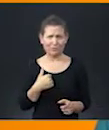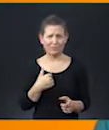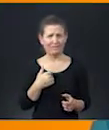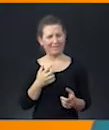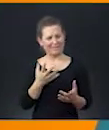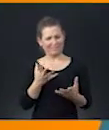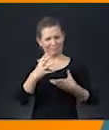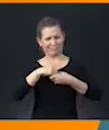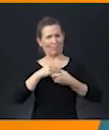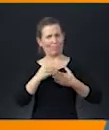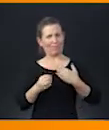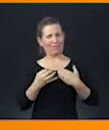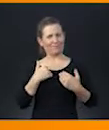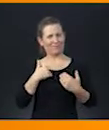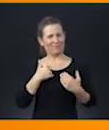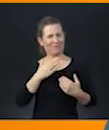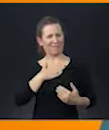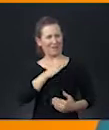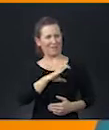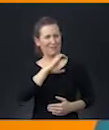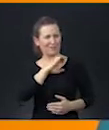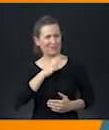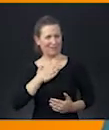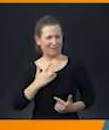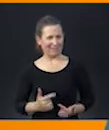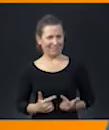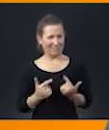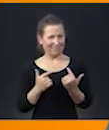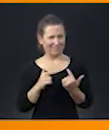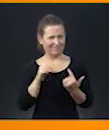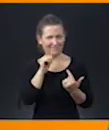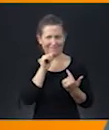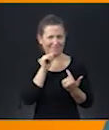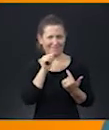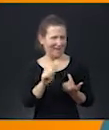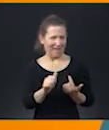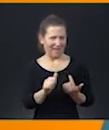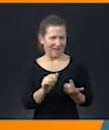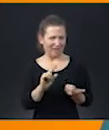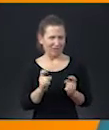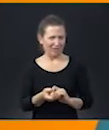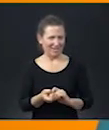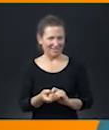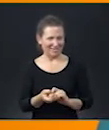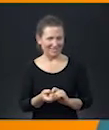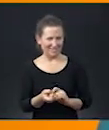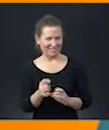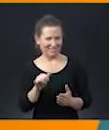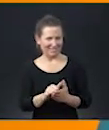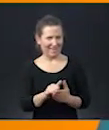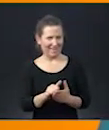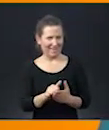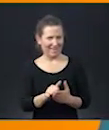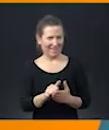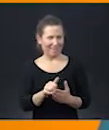my character. It's part of my life. I won't change anything not to have a